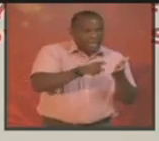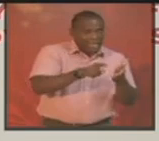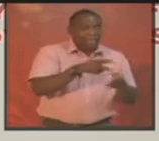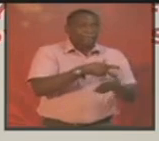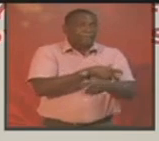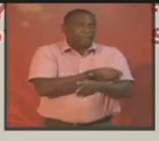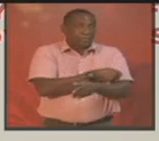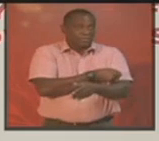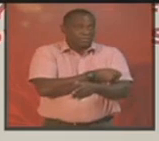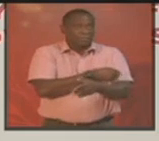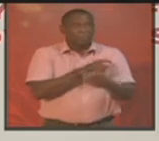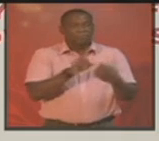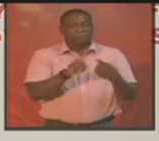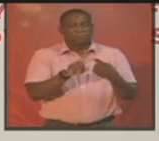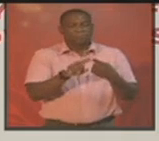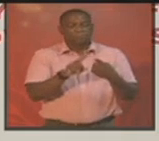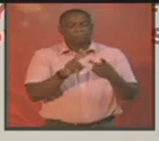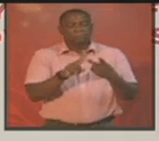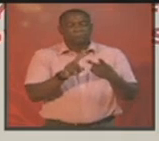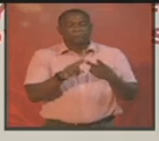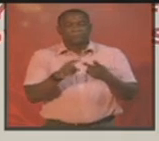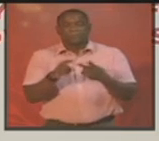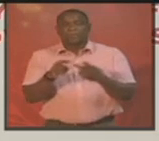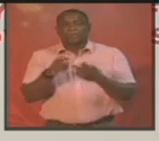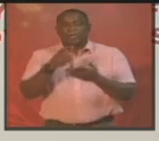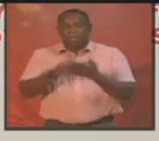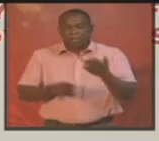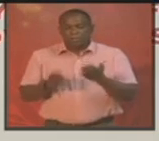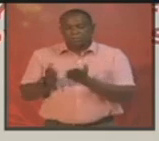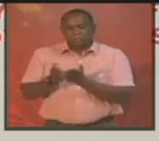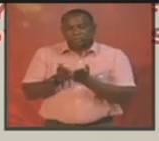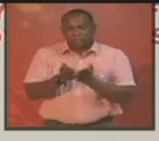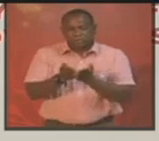first instance, Trinidad and Tobago will not be paying